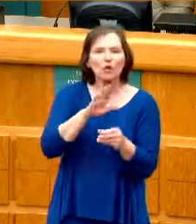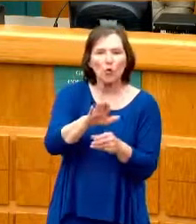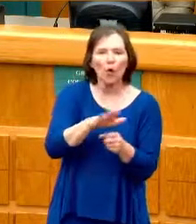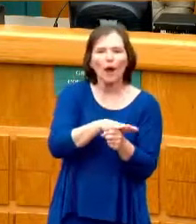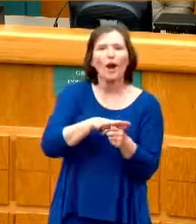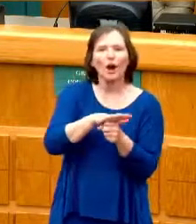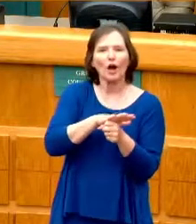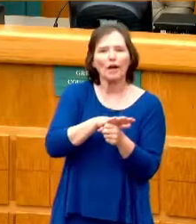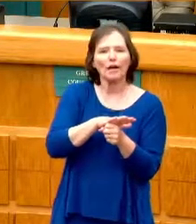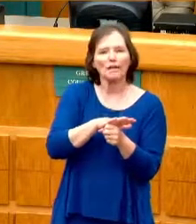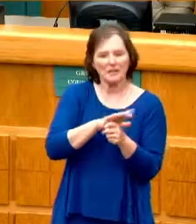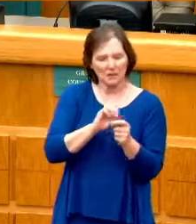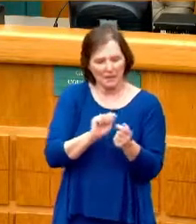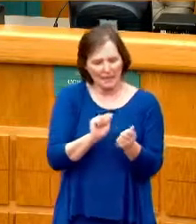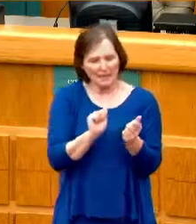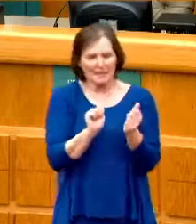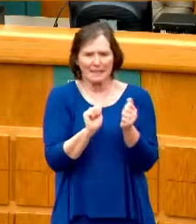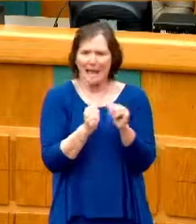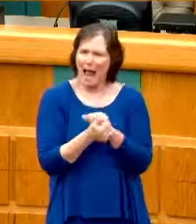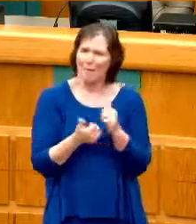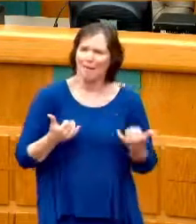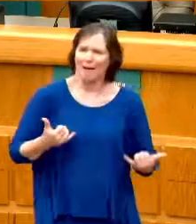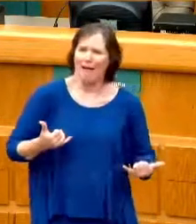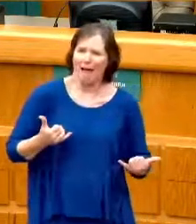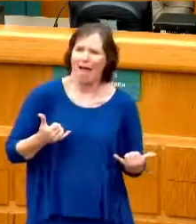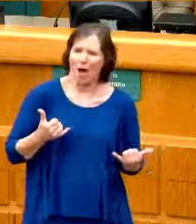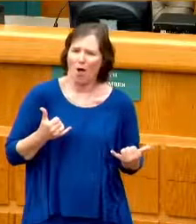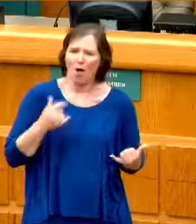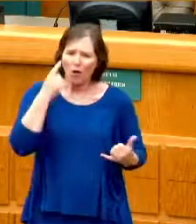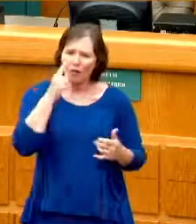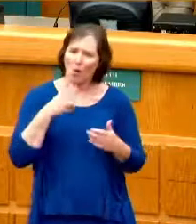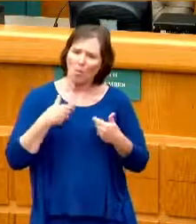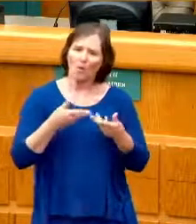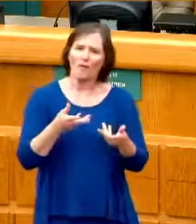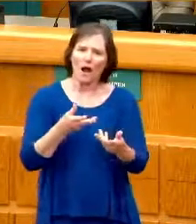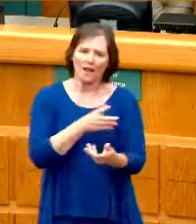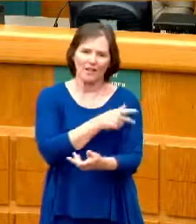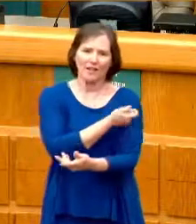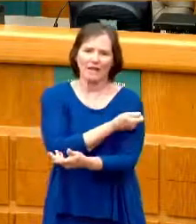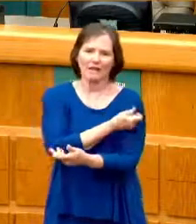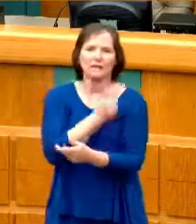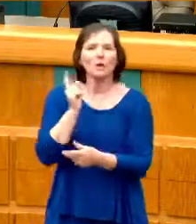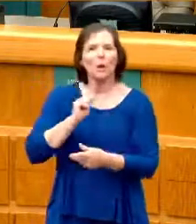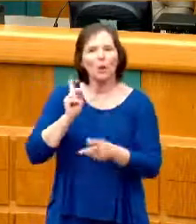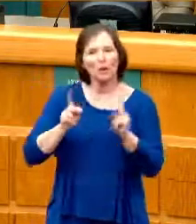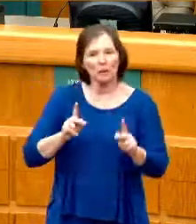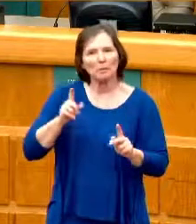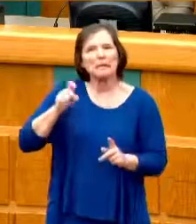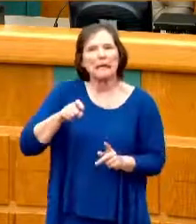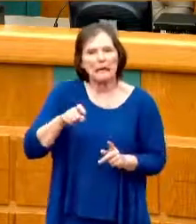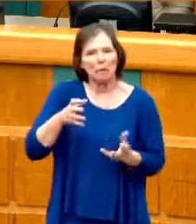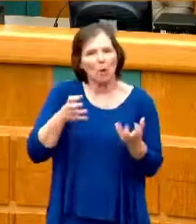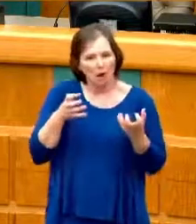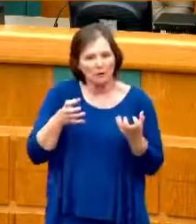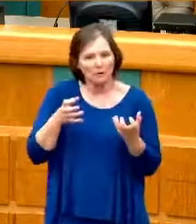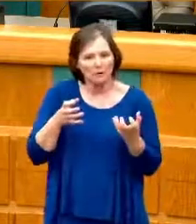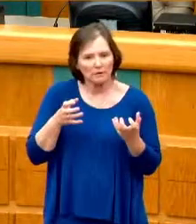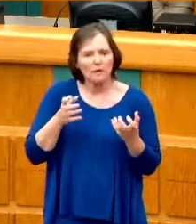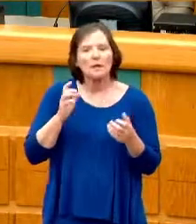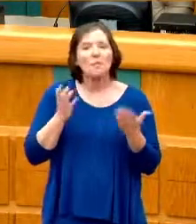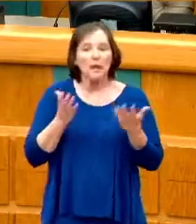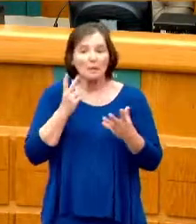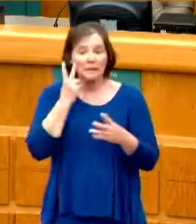We're evolving. And you're going to see the supplies in places even become more abundant and convenient, like H-E-B